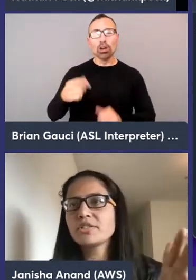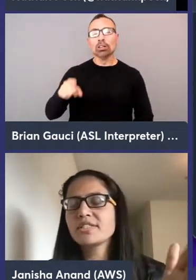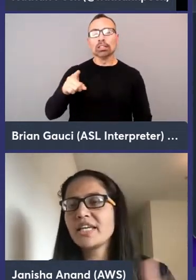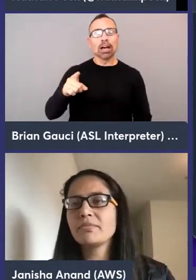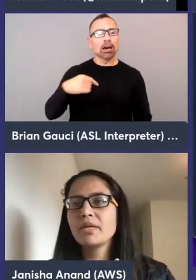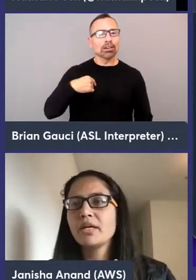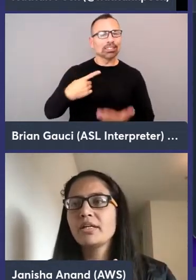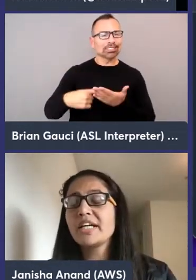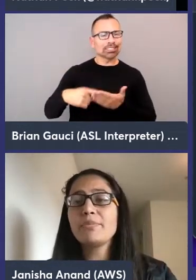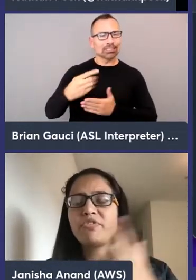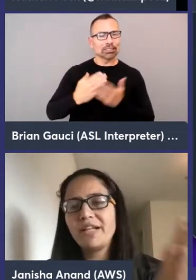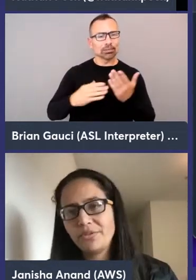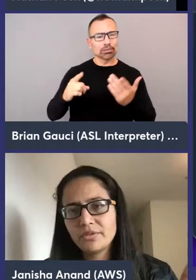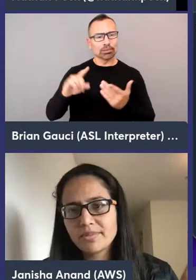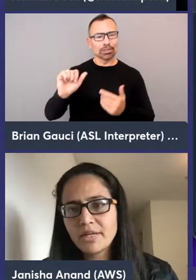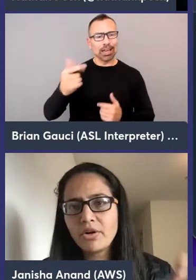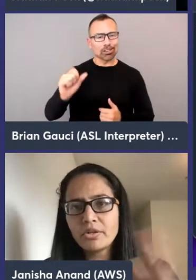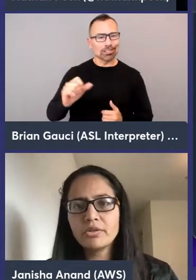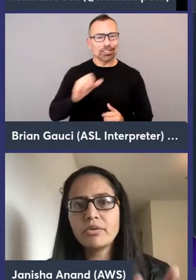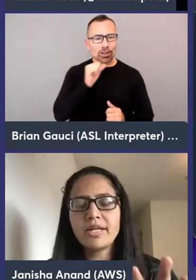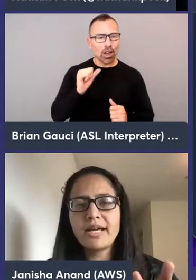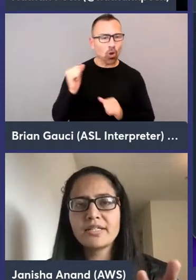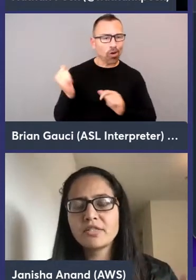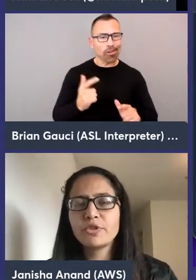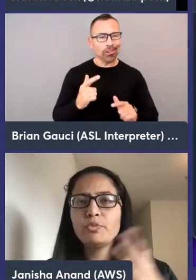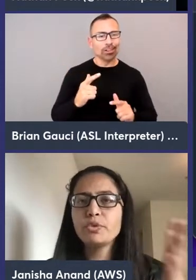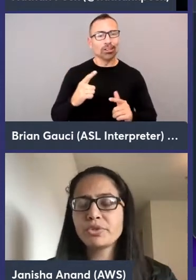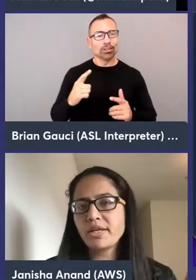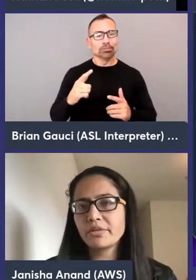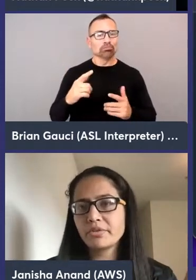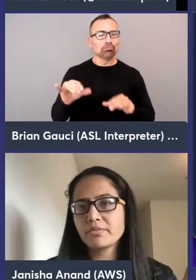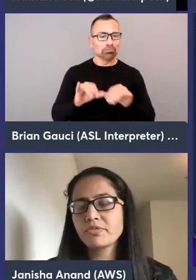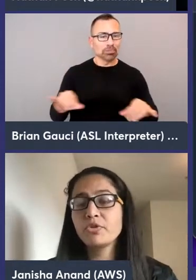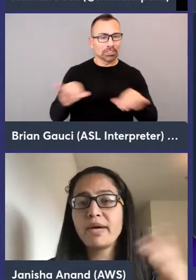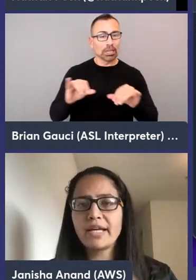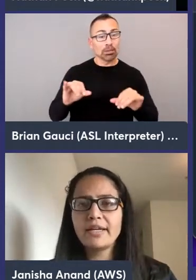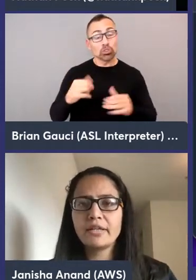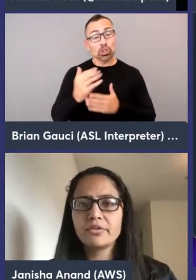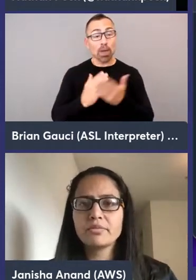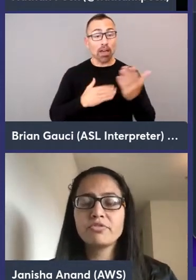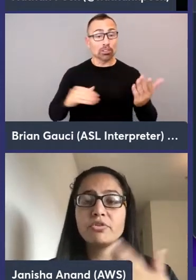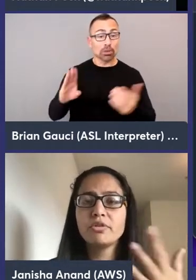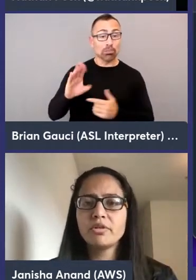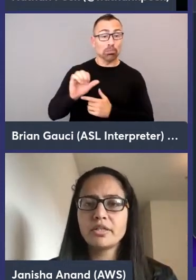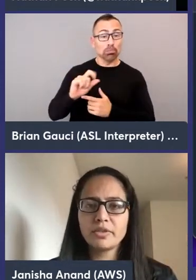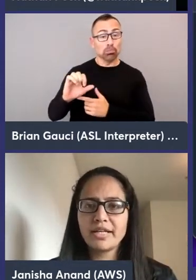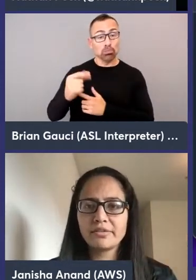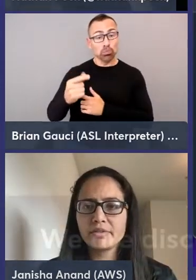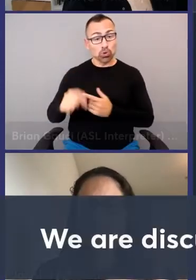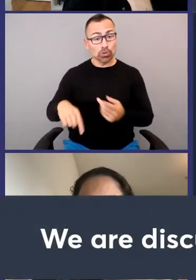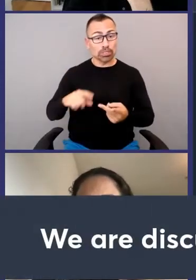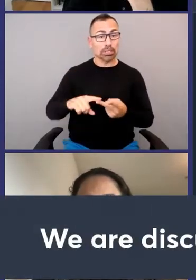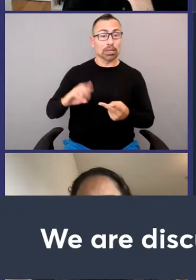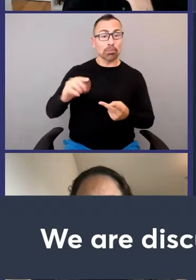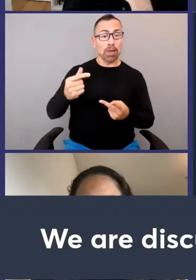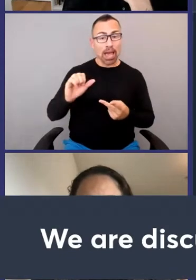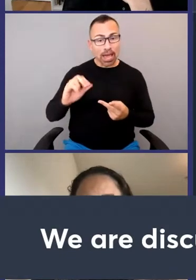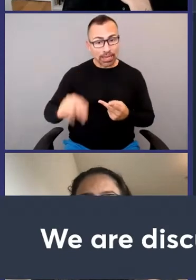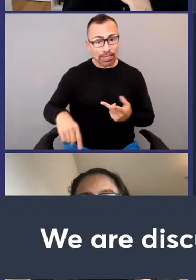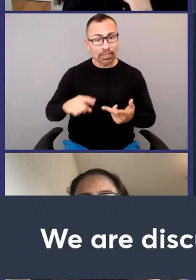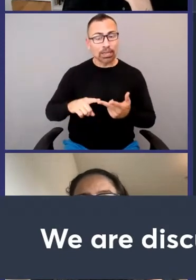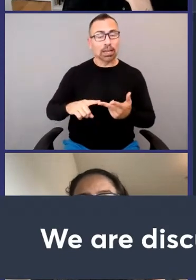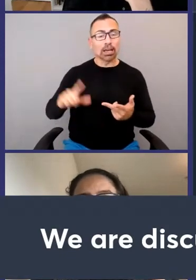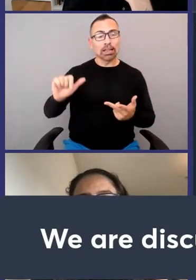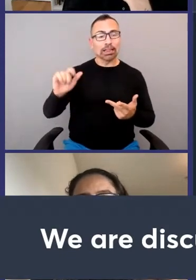It's not just the same type of algorithms. Now, AutoGluon has a few boosting algorithms, a few bagging algorithms, a few neural network algorithms, linear